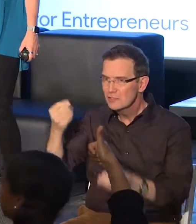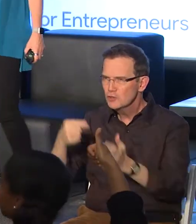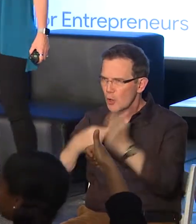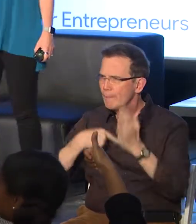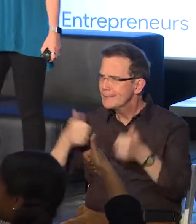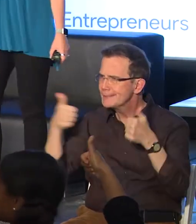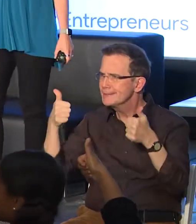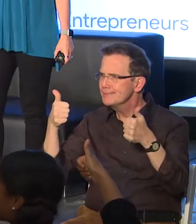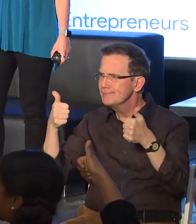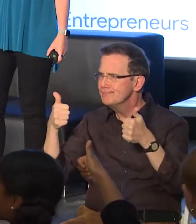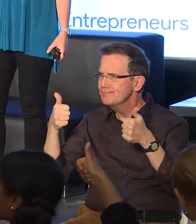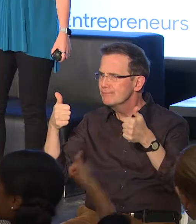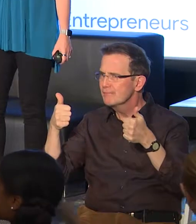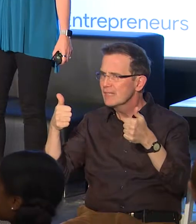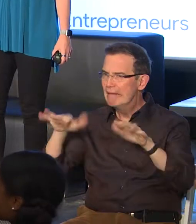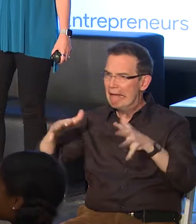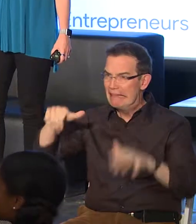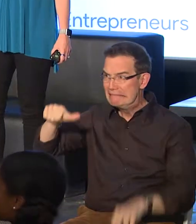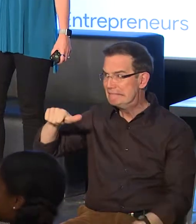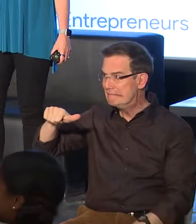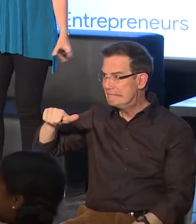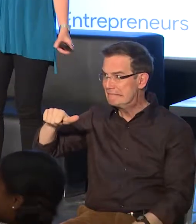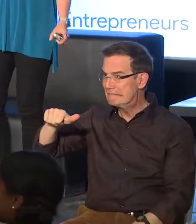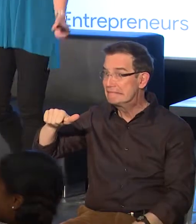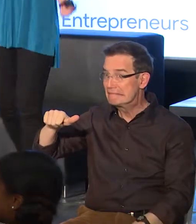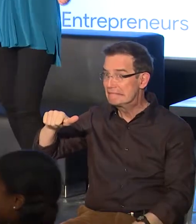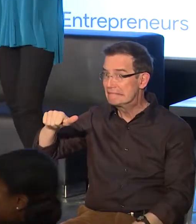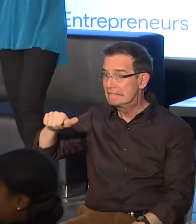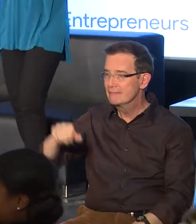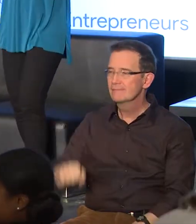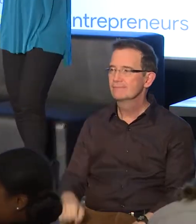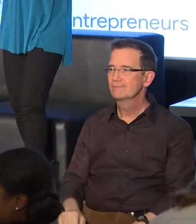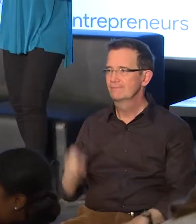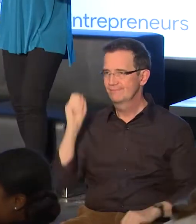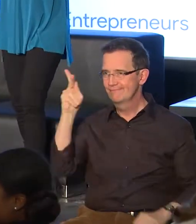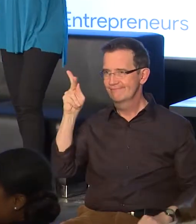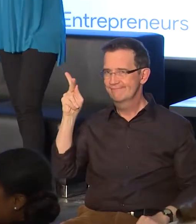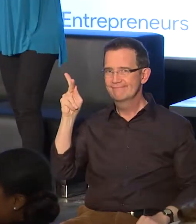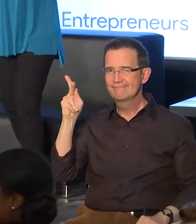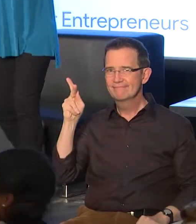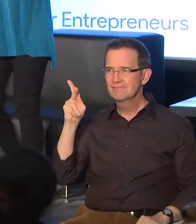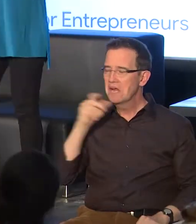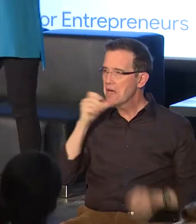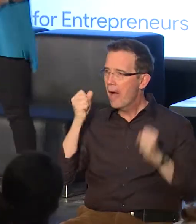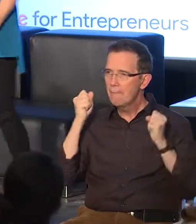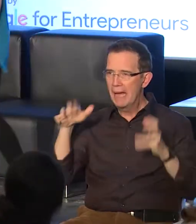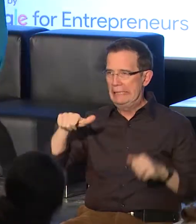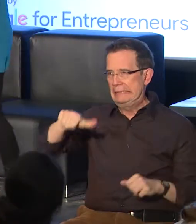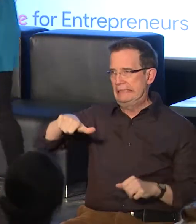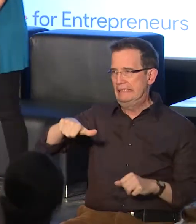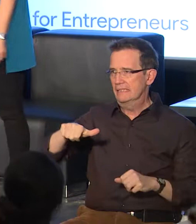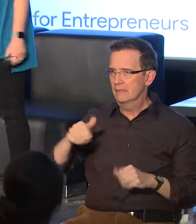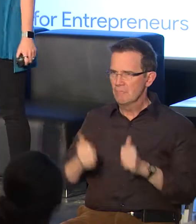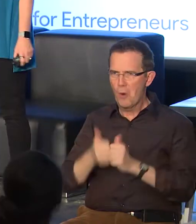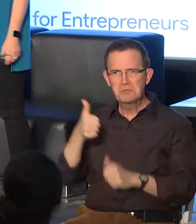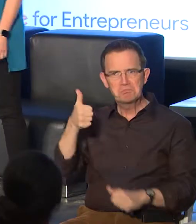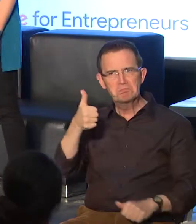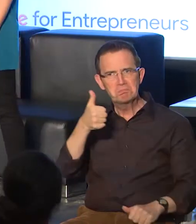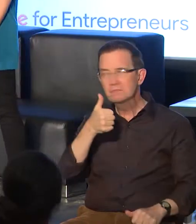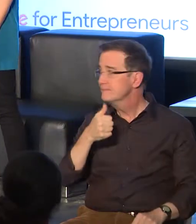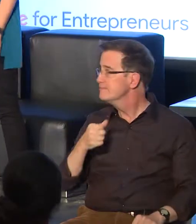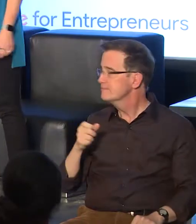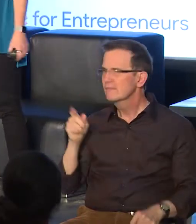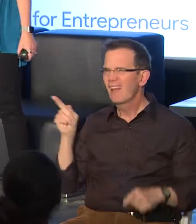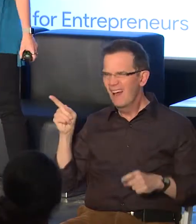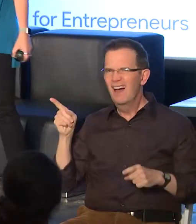Hey. Give me a side thumbs if you're. Okay. There weren't very many. That's awesome. All right. Awesome. I'm like, there's humans